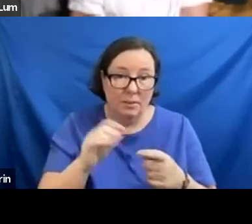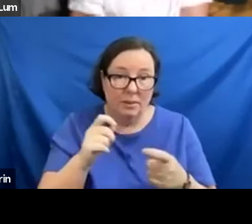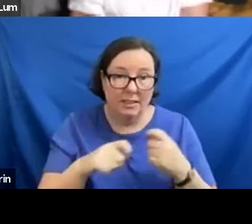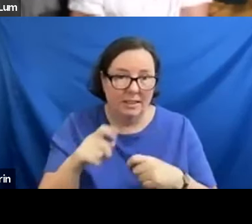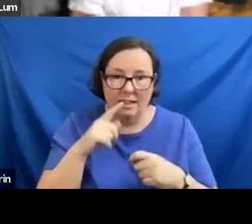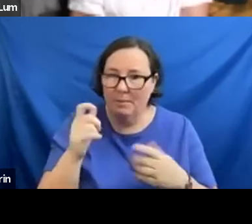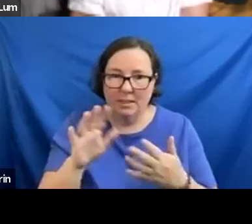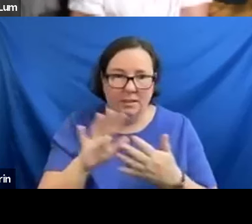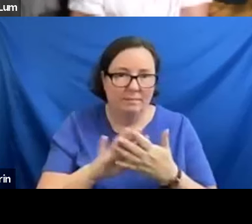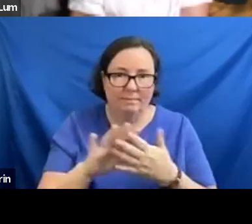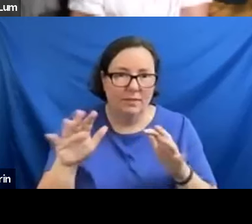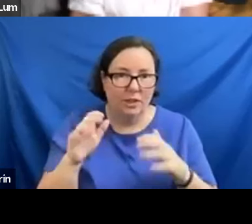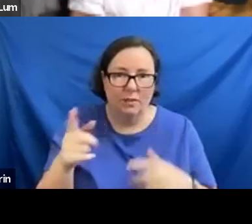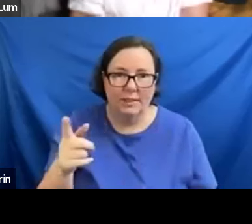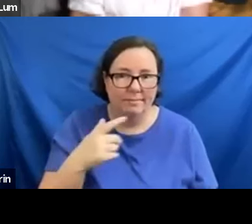I think you're frozen.